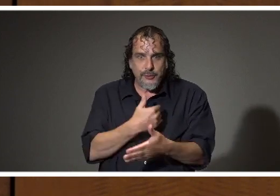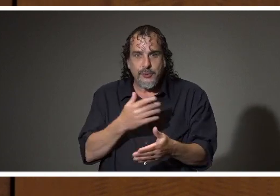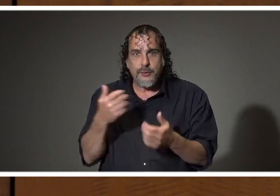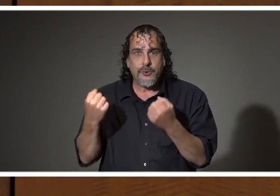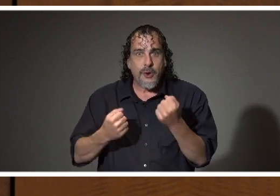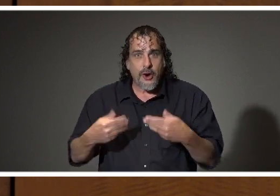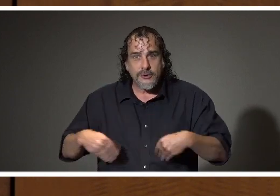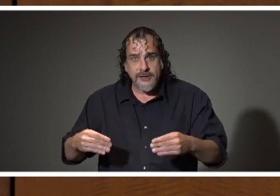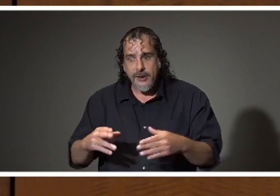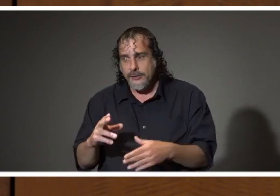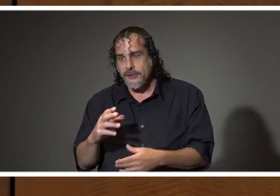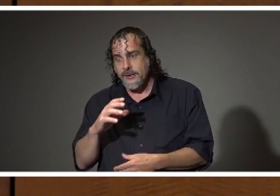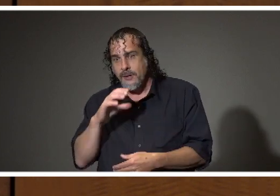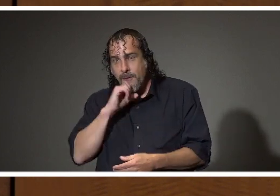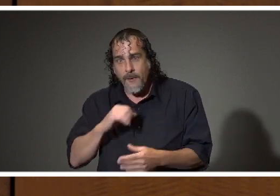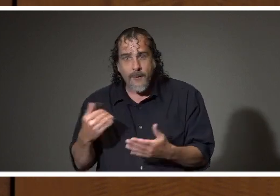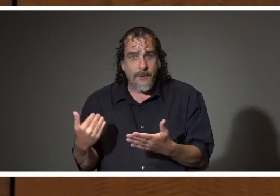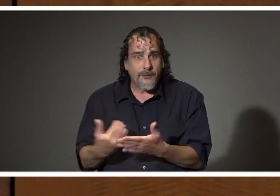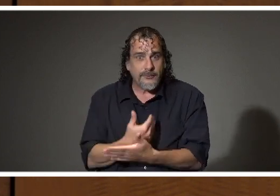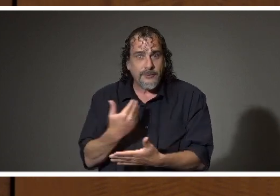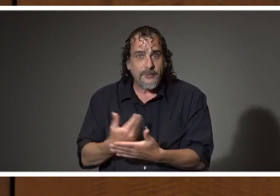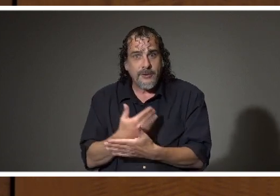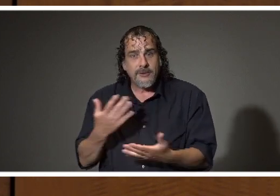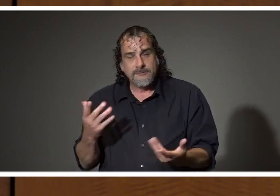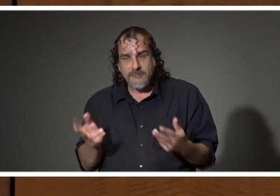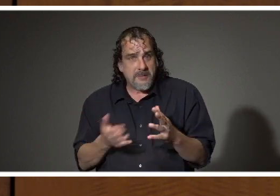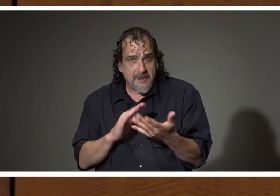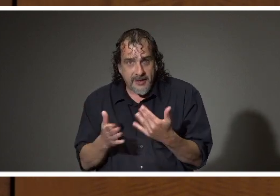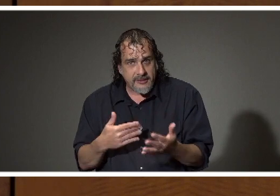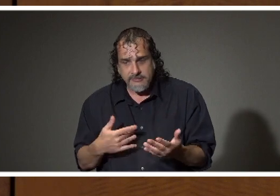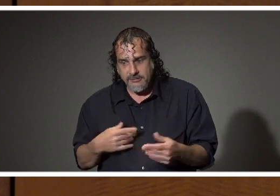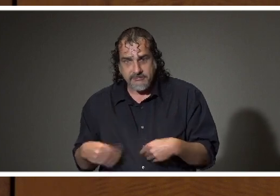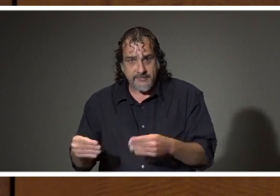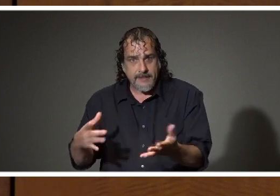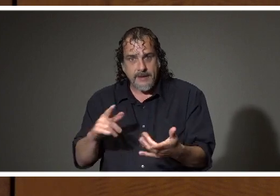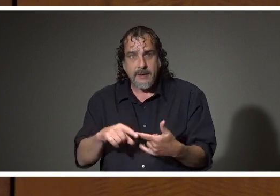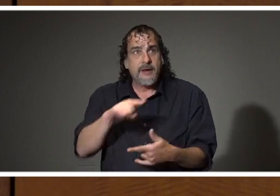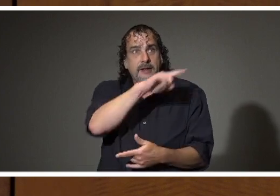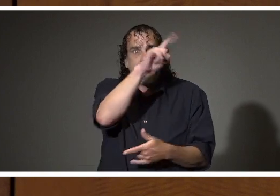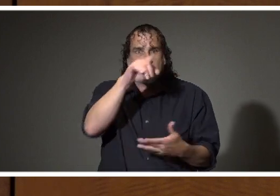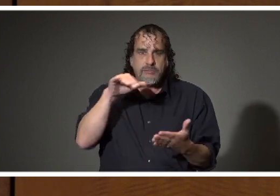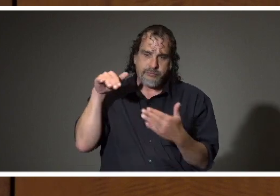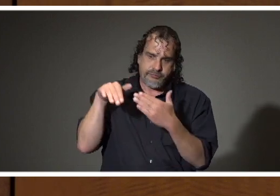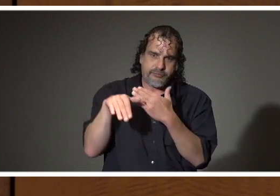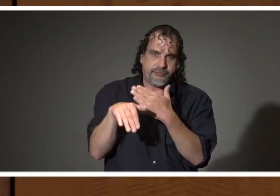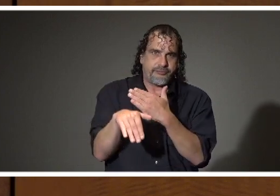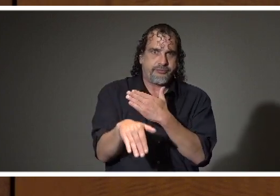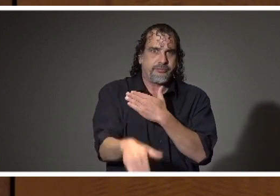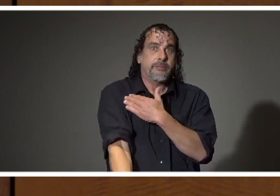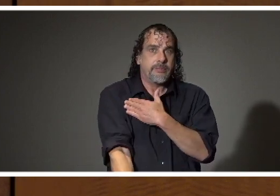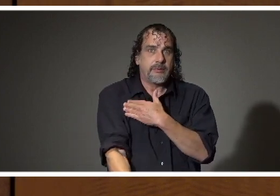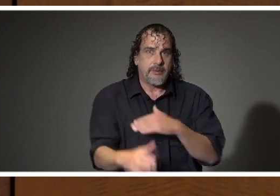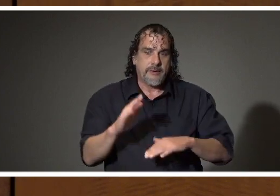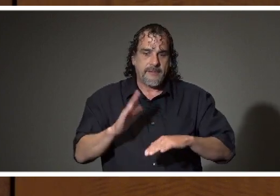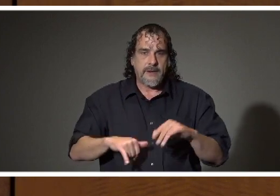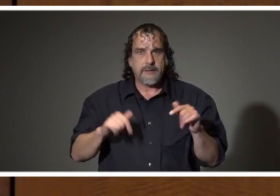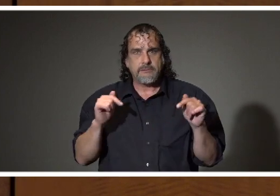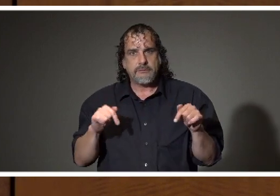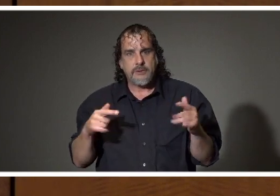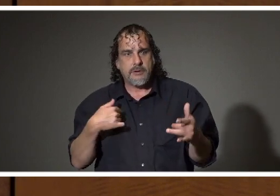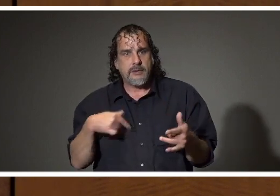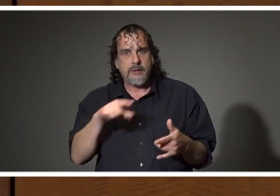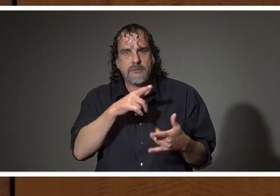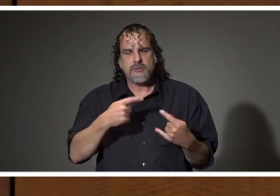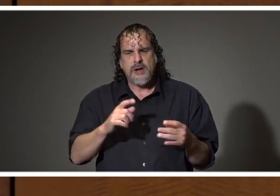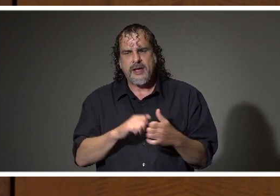used automobile sales, et cetera, as you can imagine, the sales in those states are down significantly more than they are in those states that have